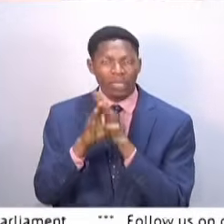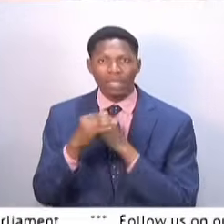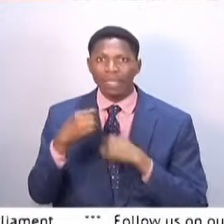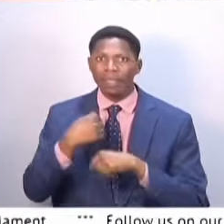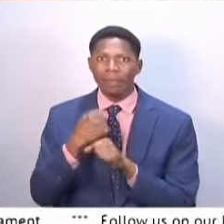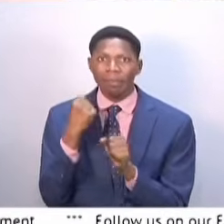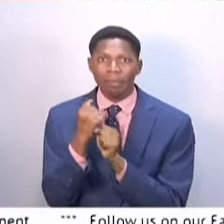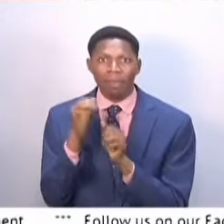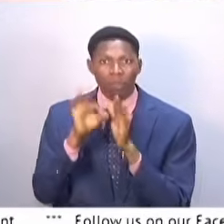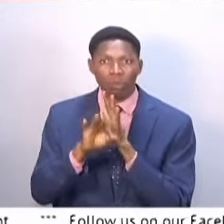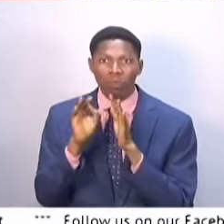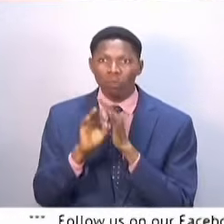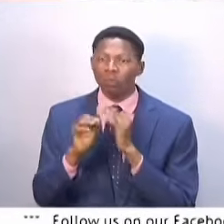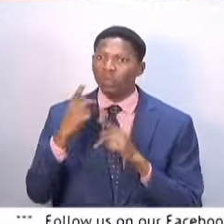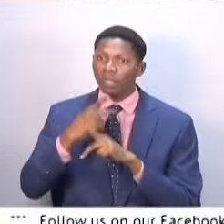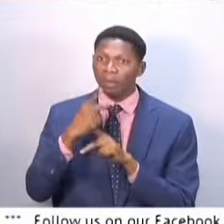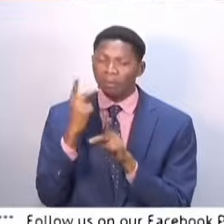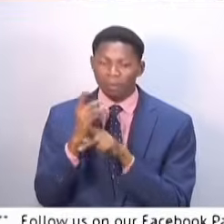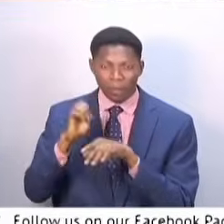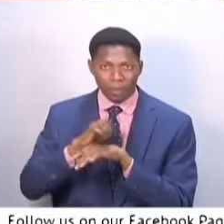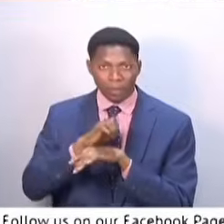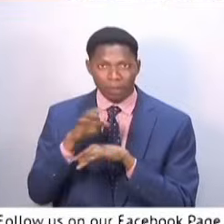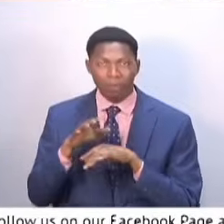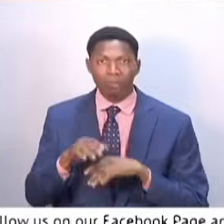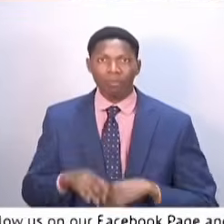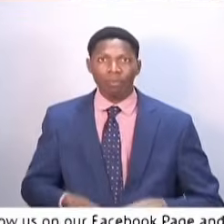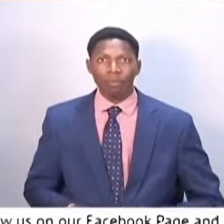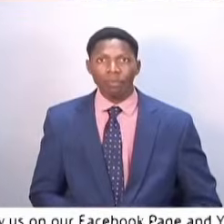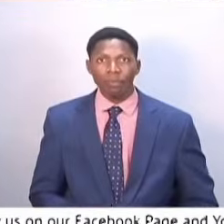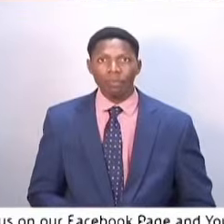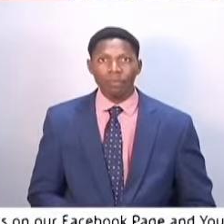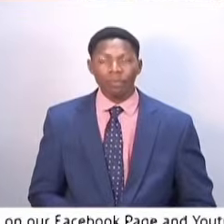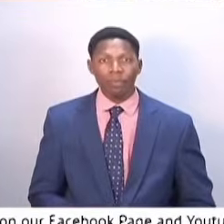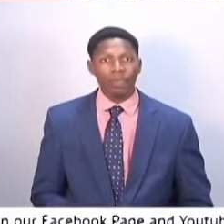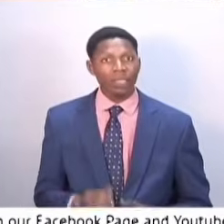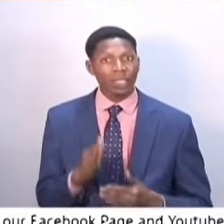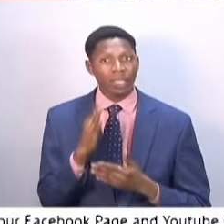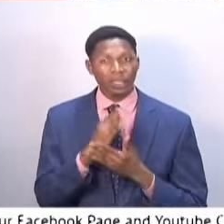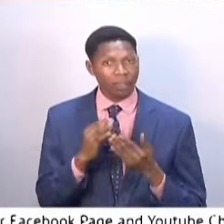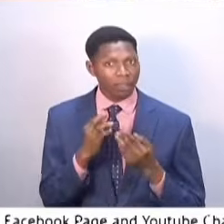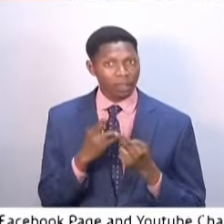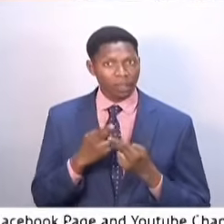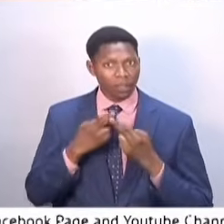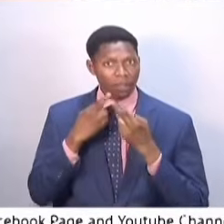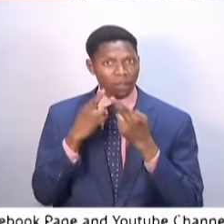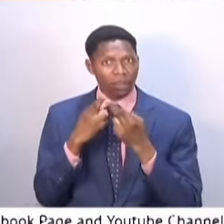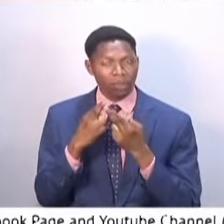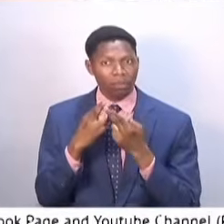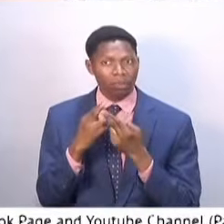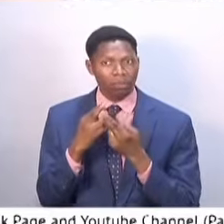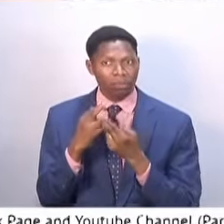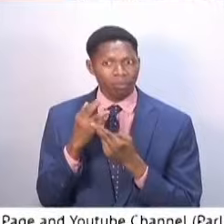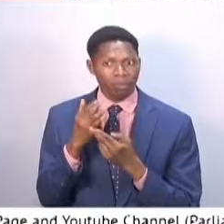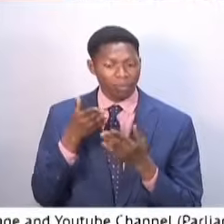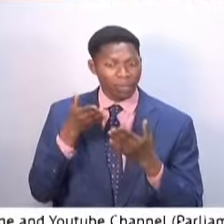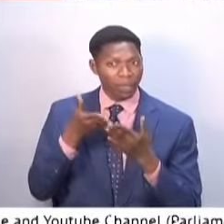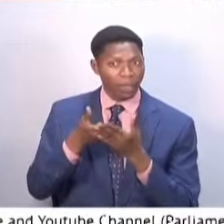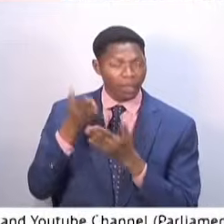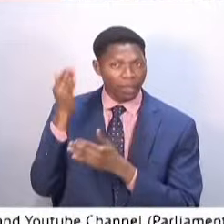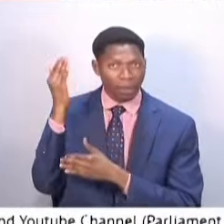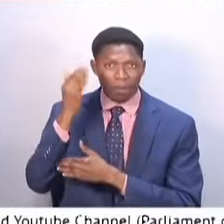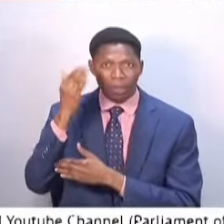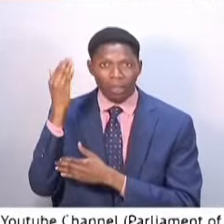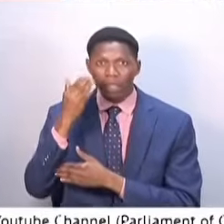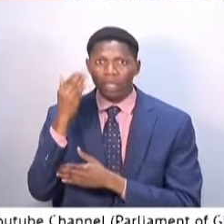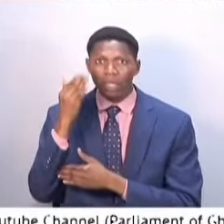population productive and effective. Mr. Speaker, some of the recommendations the maker of the statement made